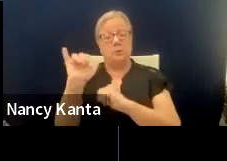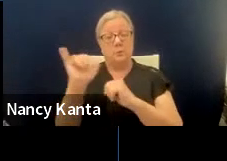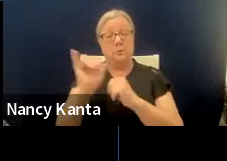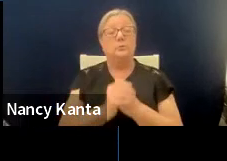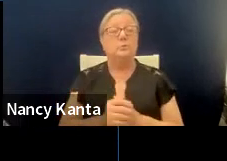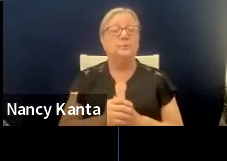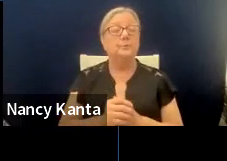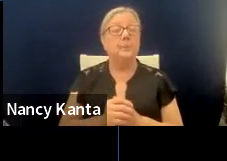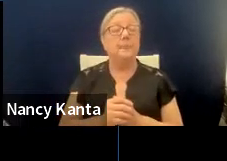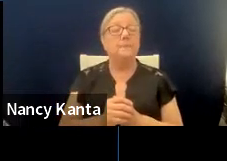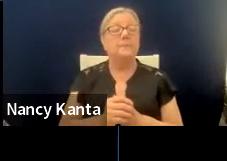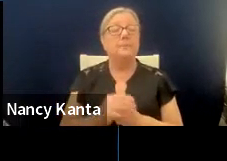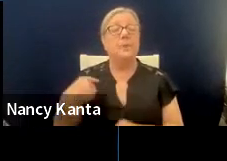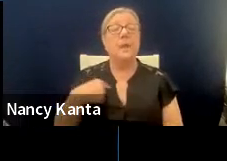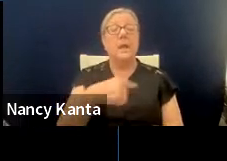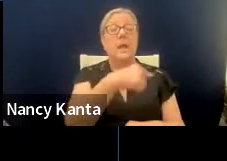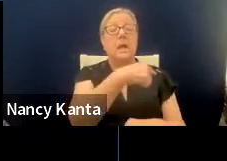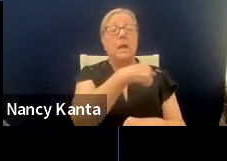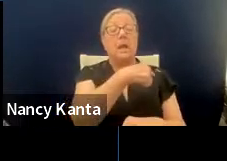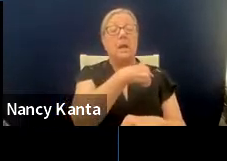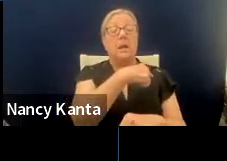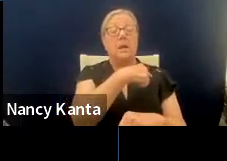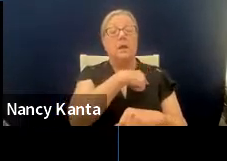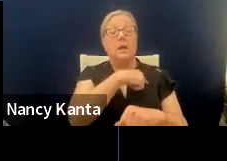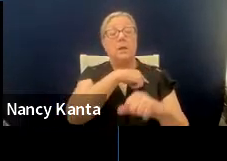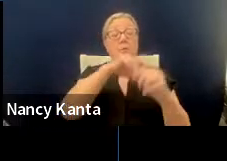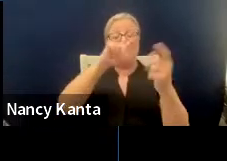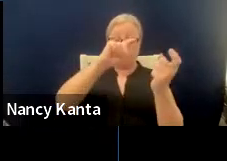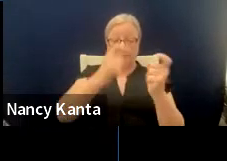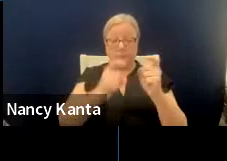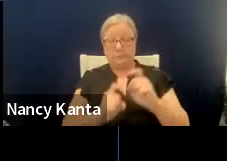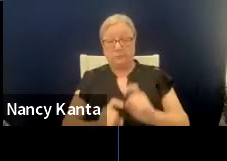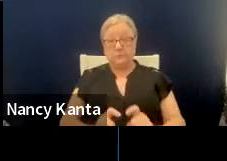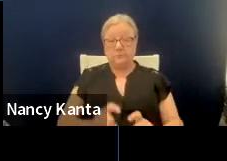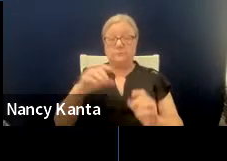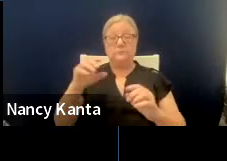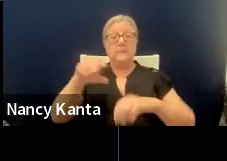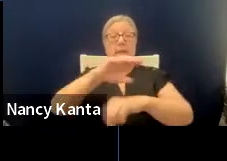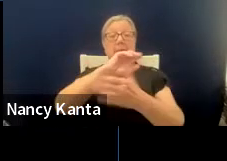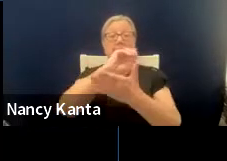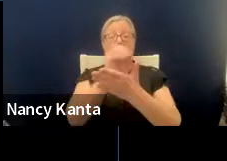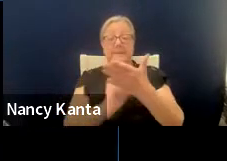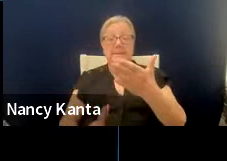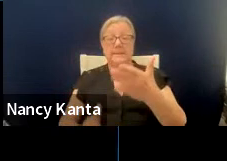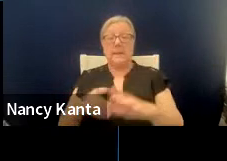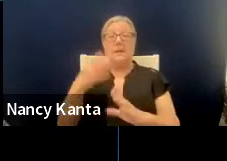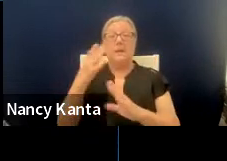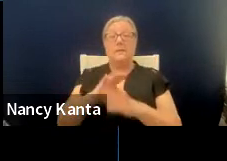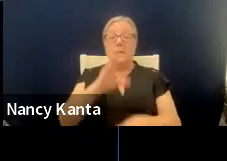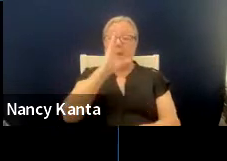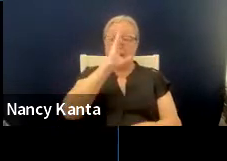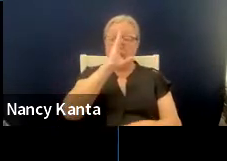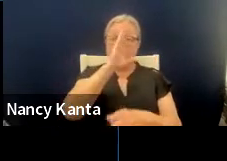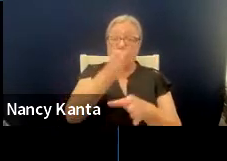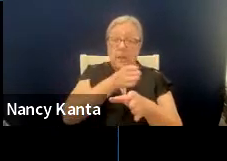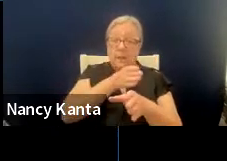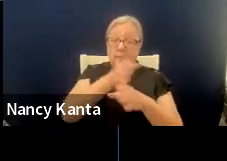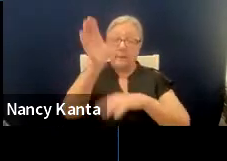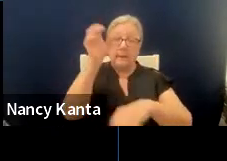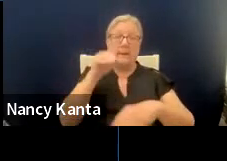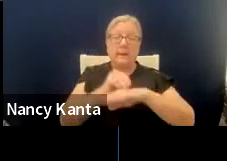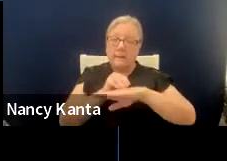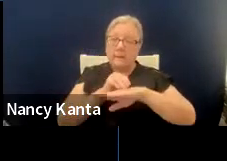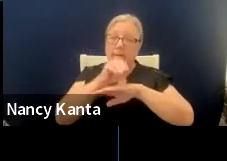And then we want to formulate these design goals into something that directly affects what we draw and what we